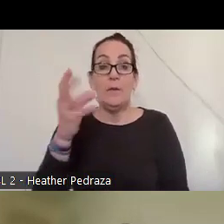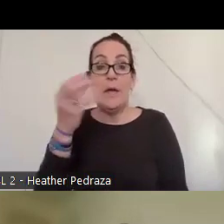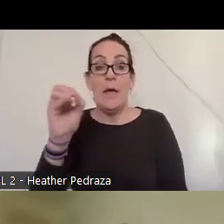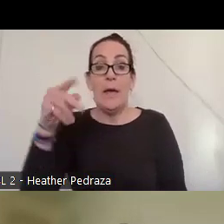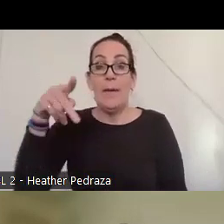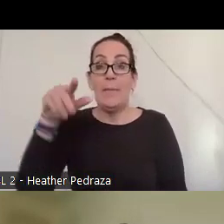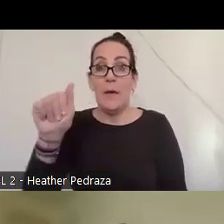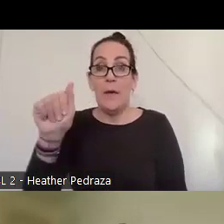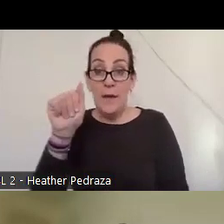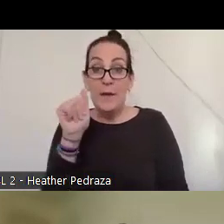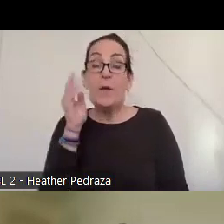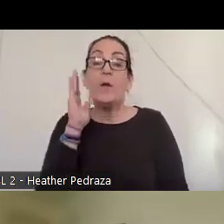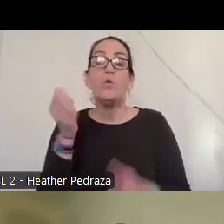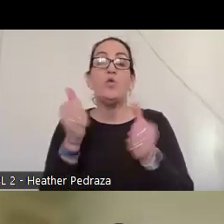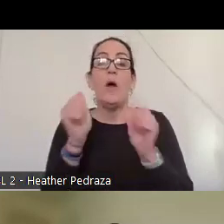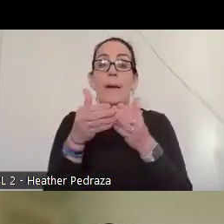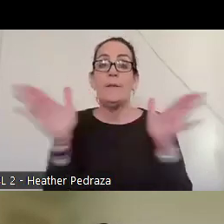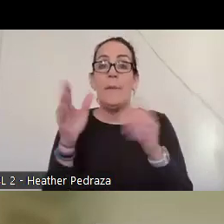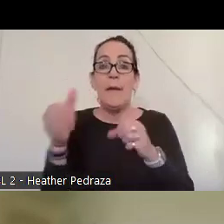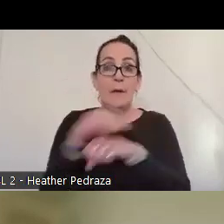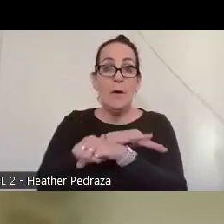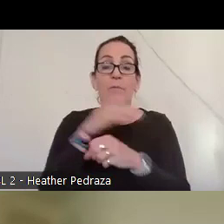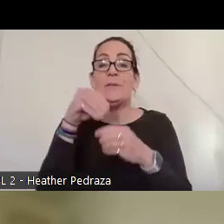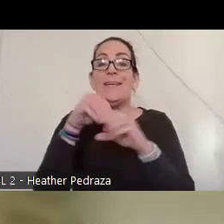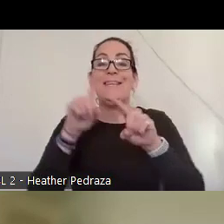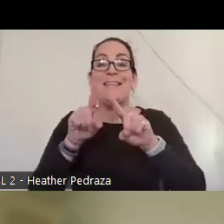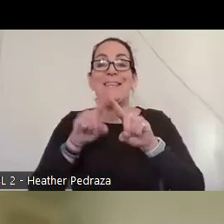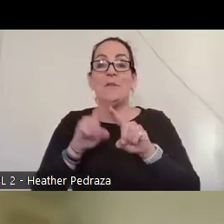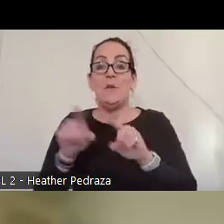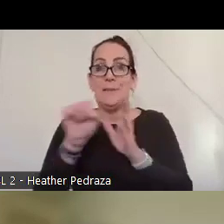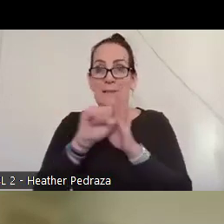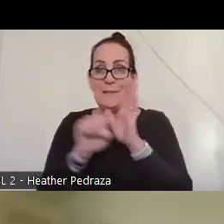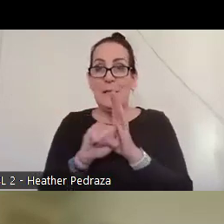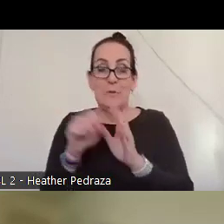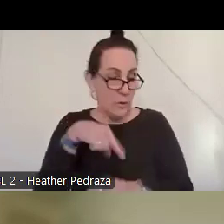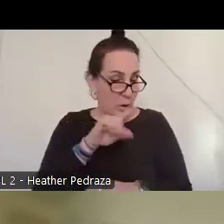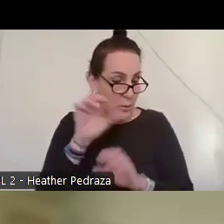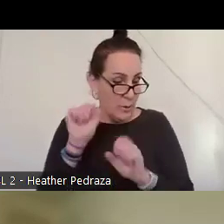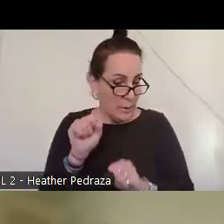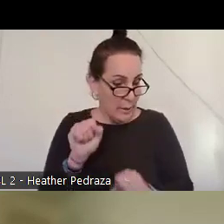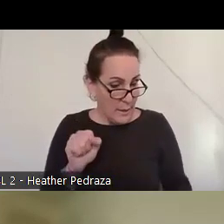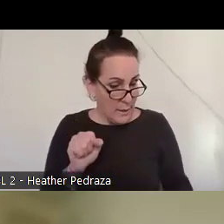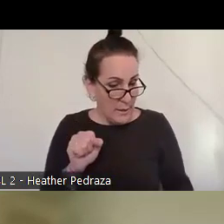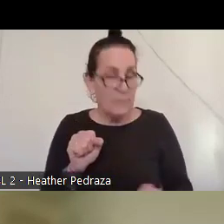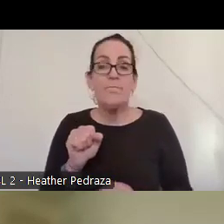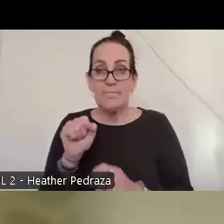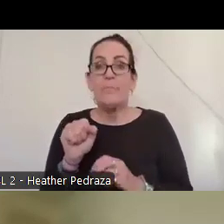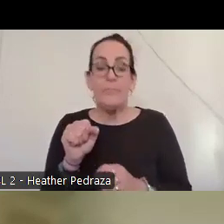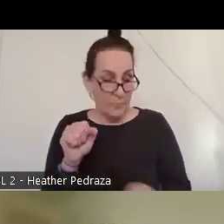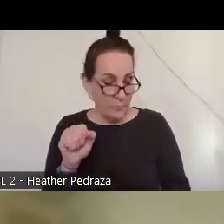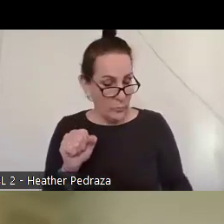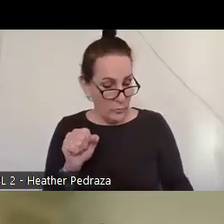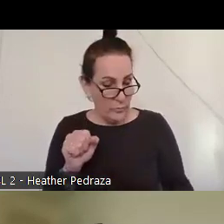expand coverage in other states as well. And then if we can move to the next slide, our budget request